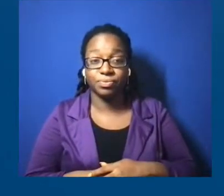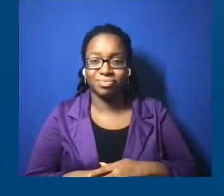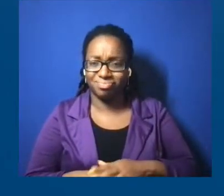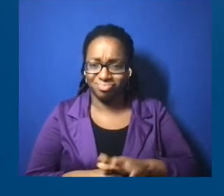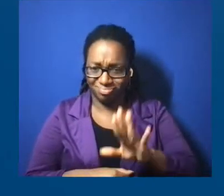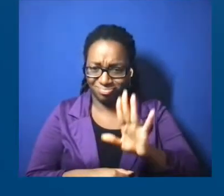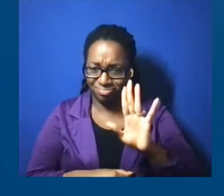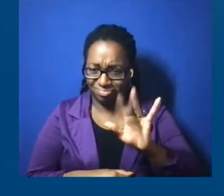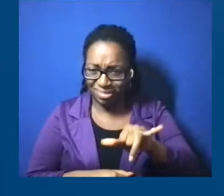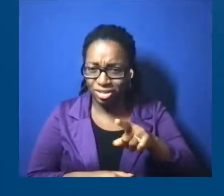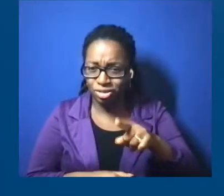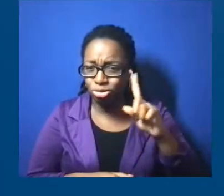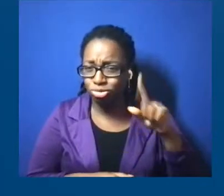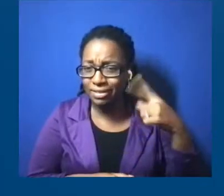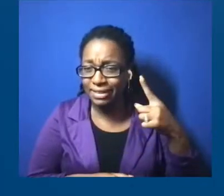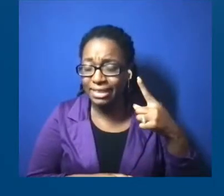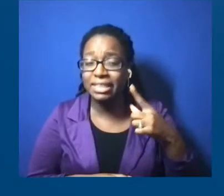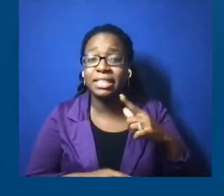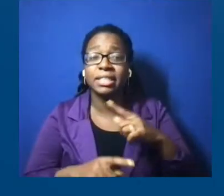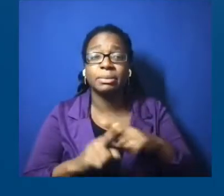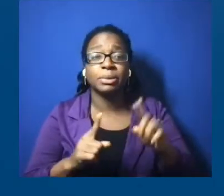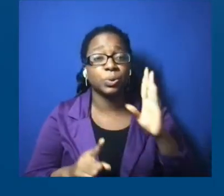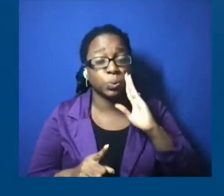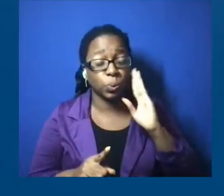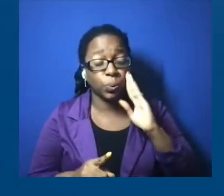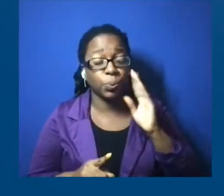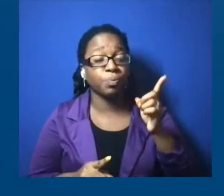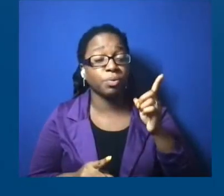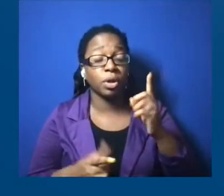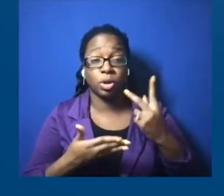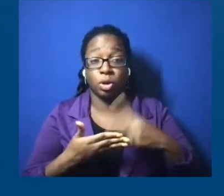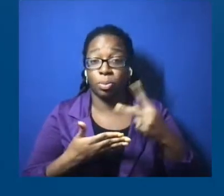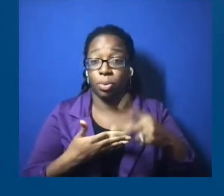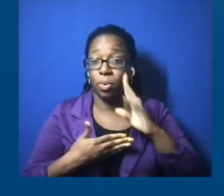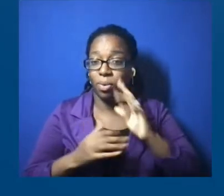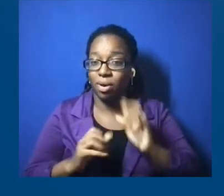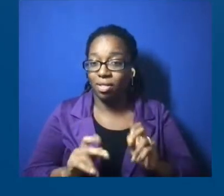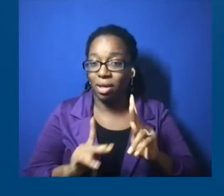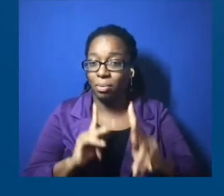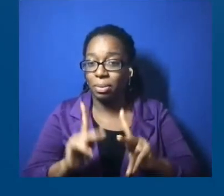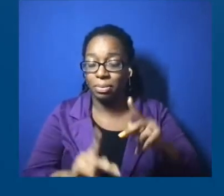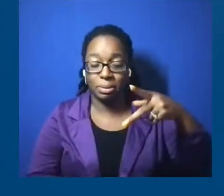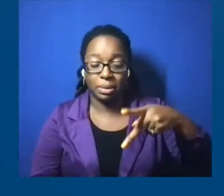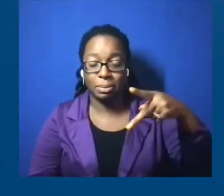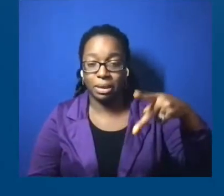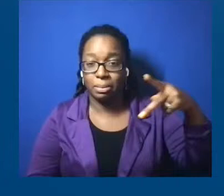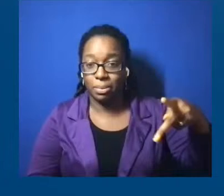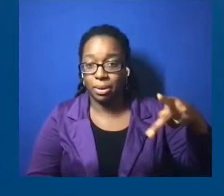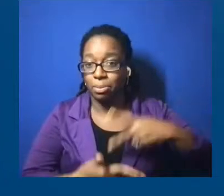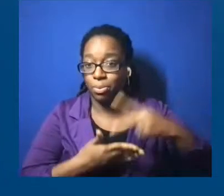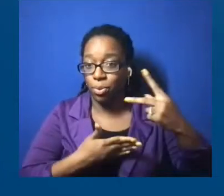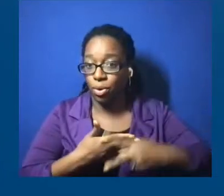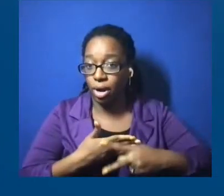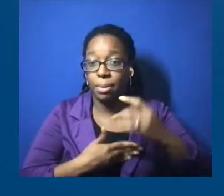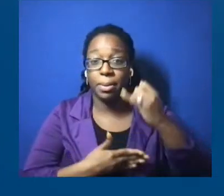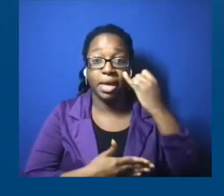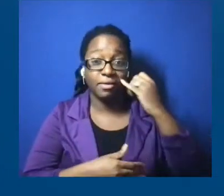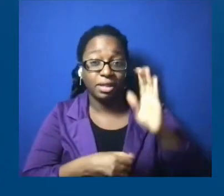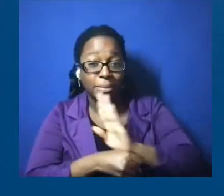you know, the program where you allow people, the PPP program, to get money back if their business were in